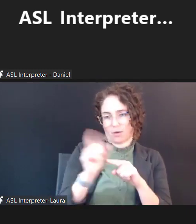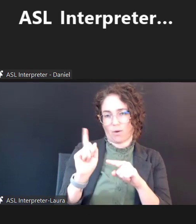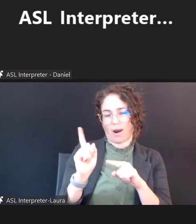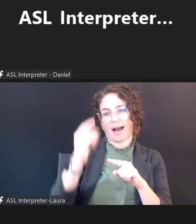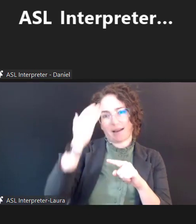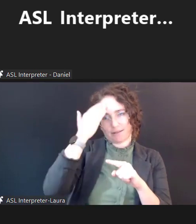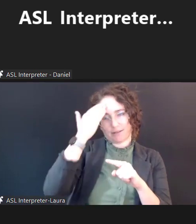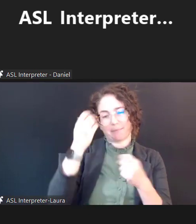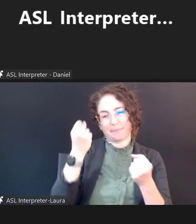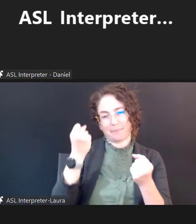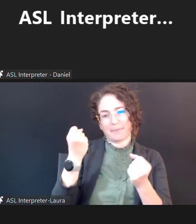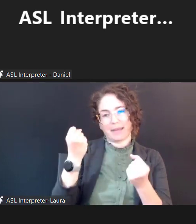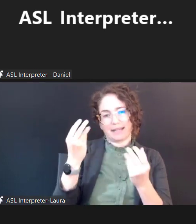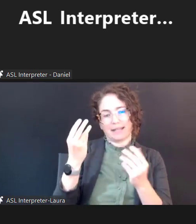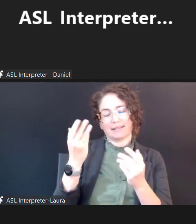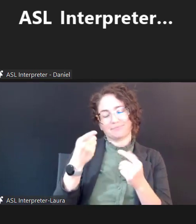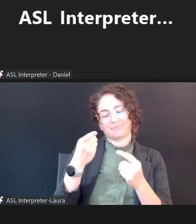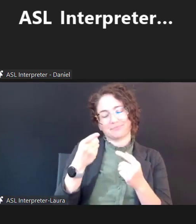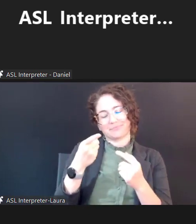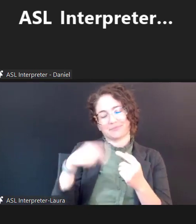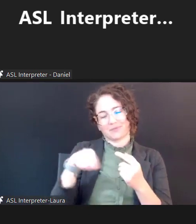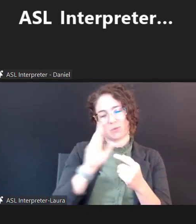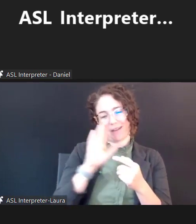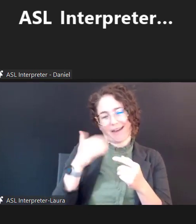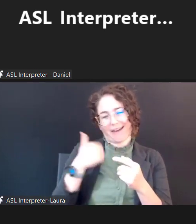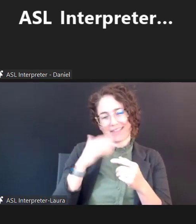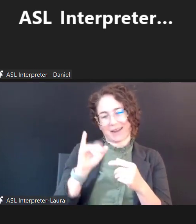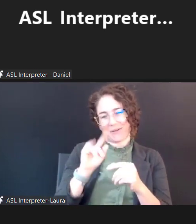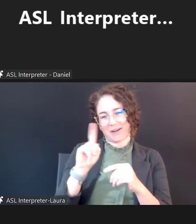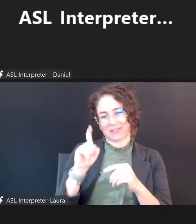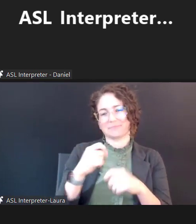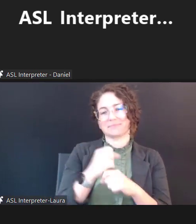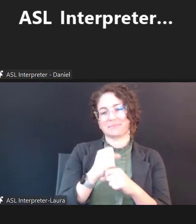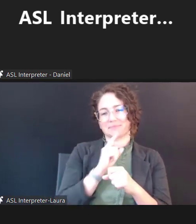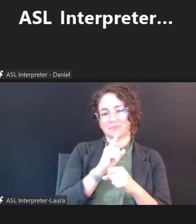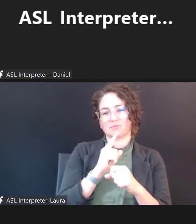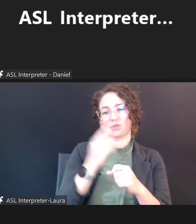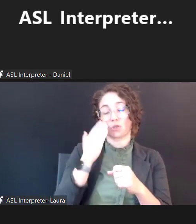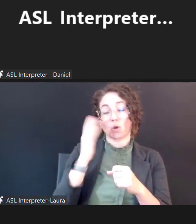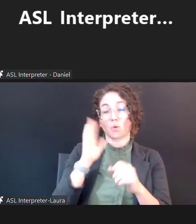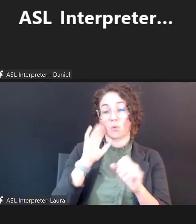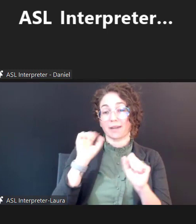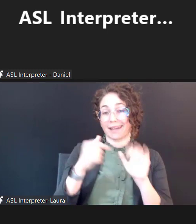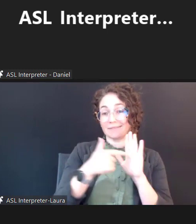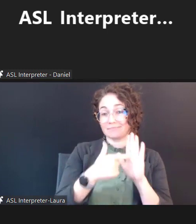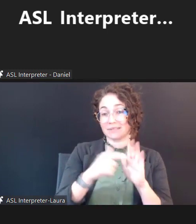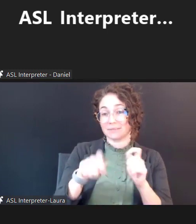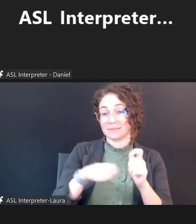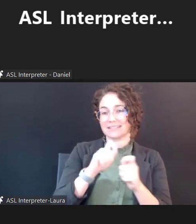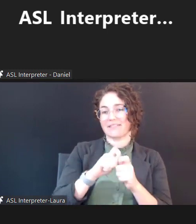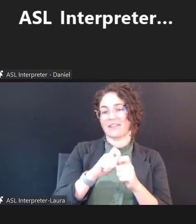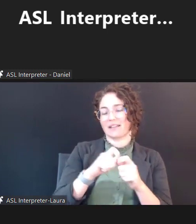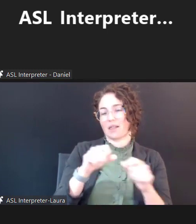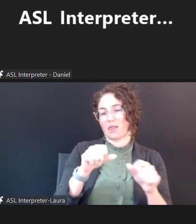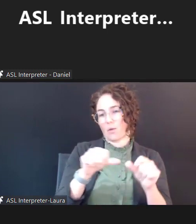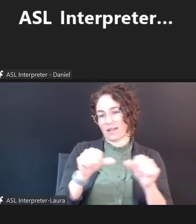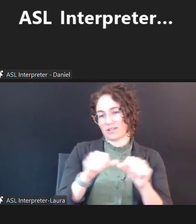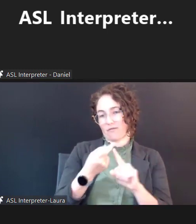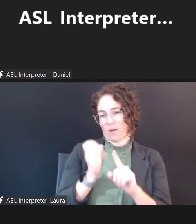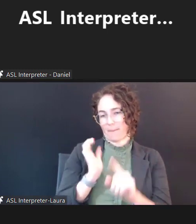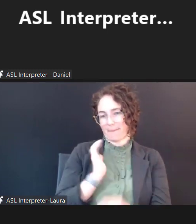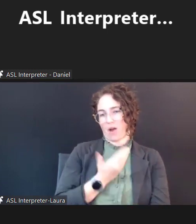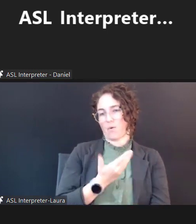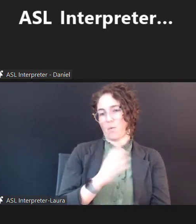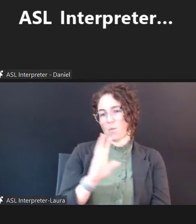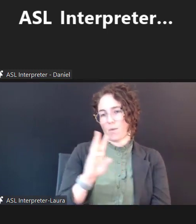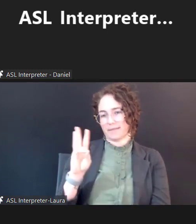that's a question that you're going to have. So be assured that we can direct you to a specific location from our website